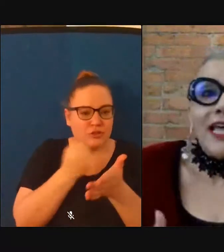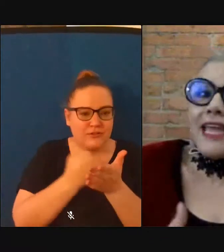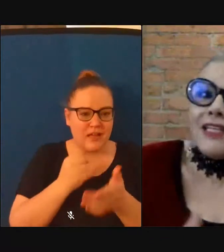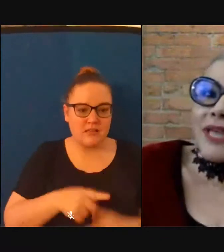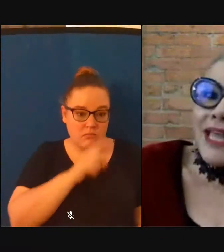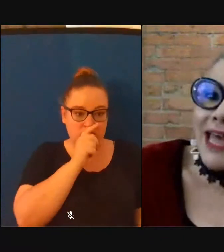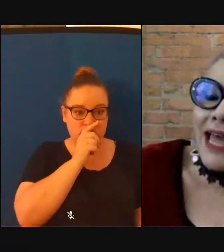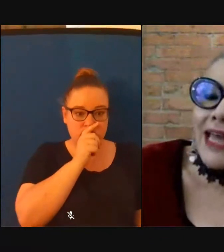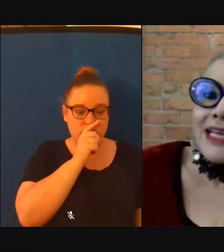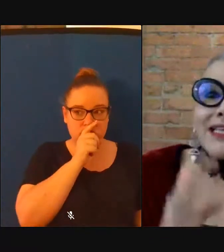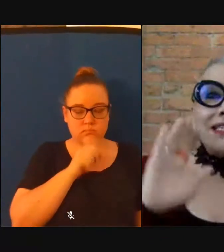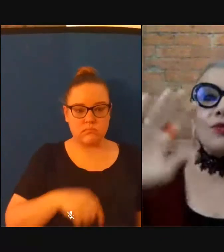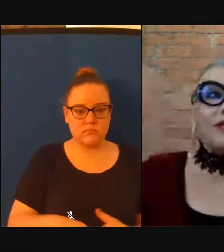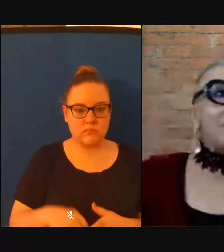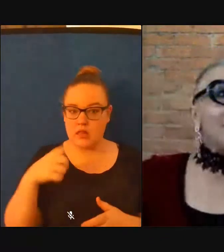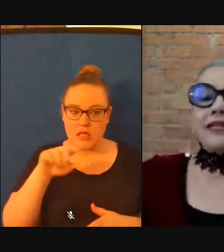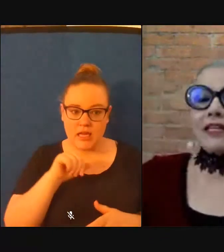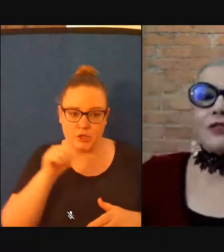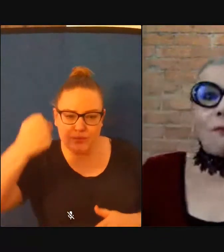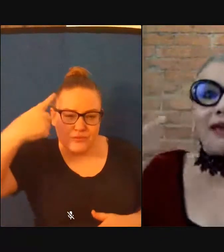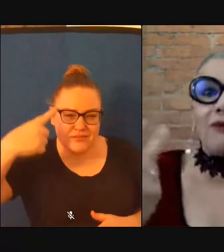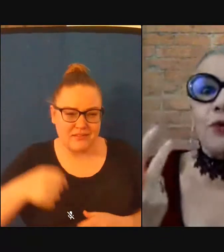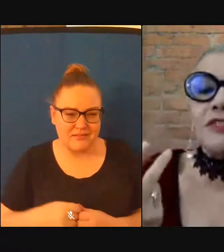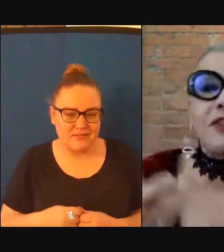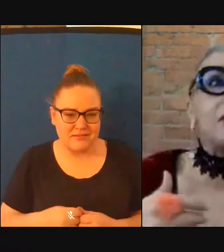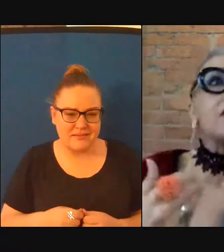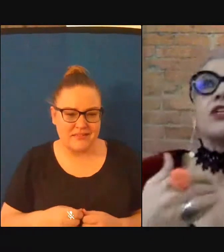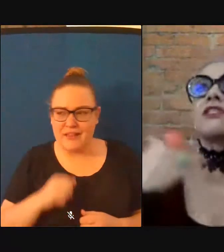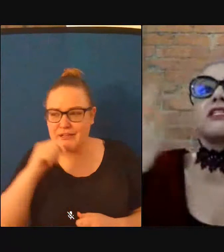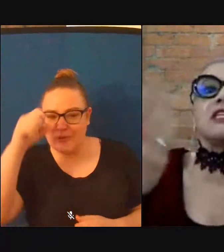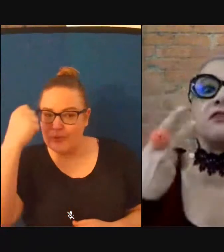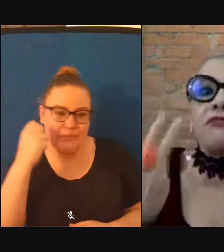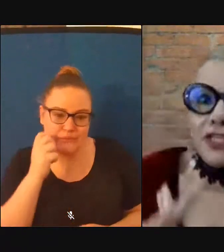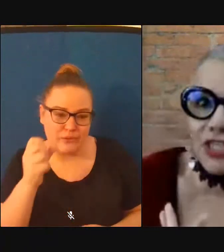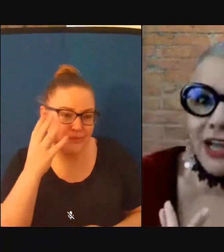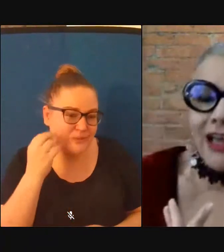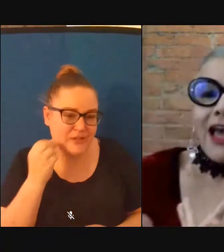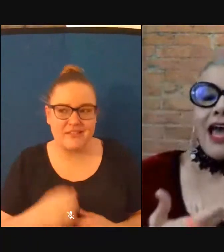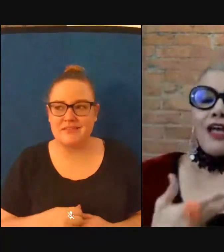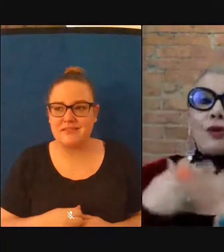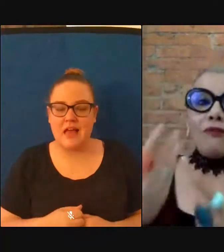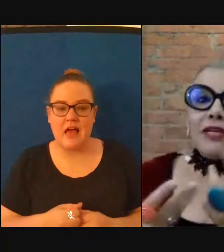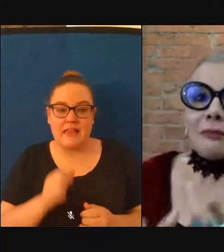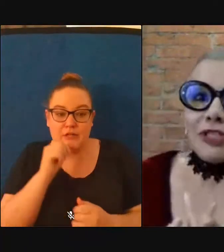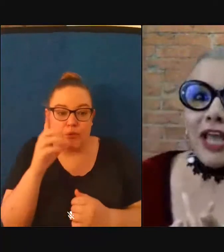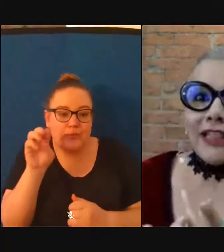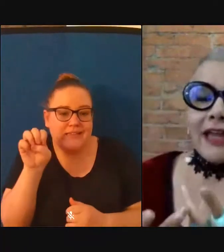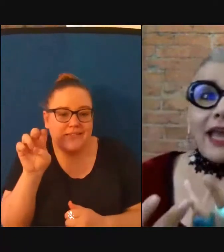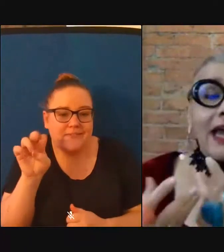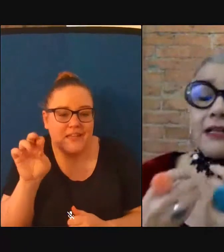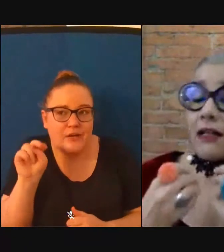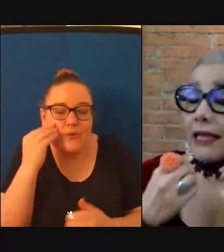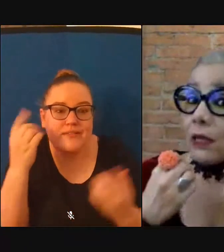much, they don't get that. This is all something that it's not background noise for them. It just doesn't even register. So I really appreciate